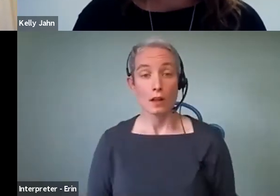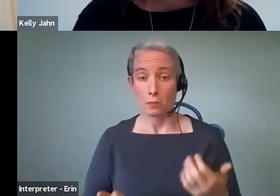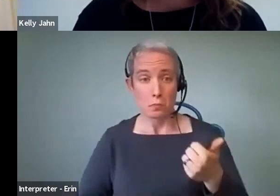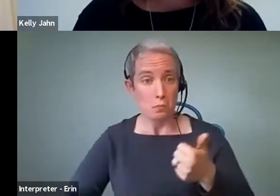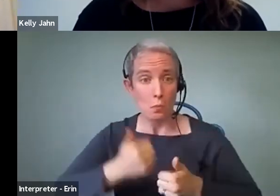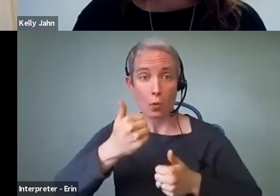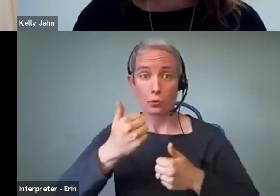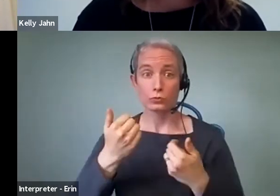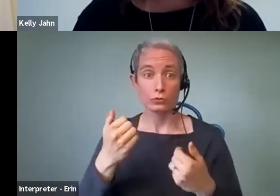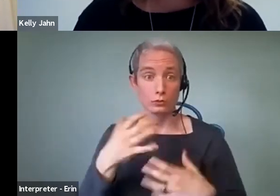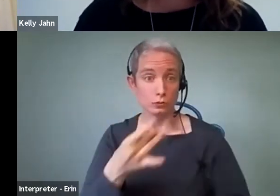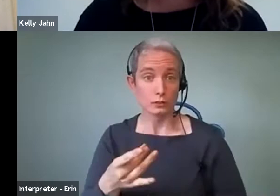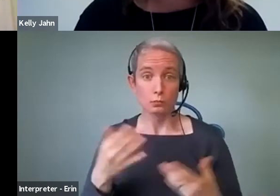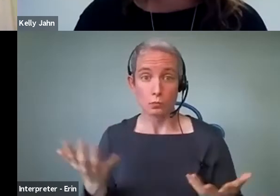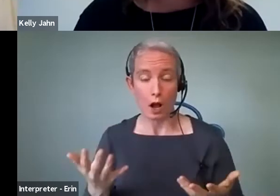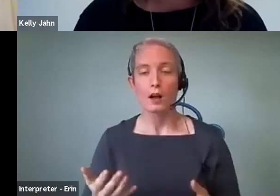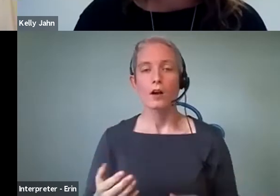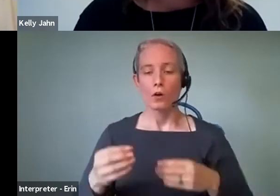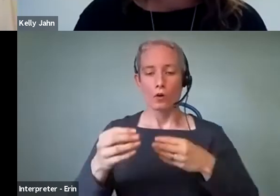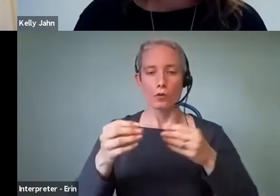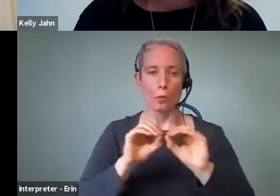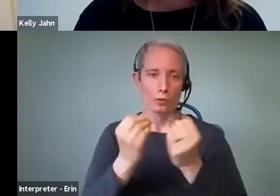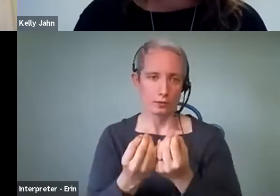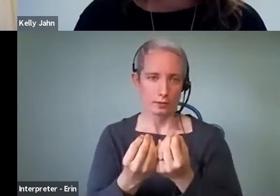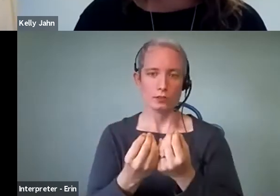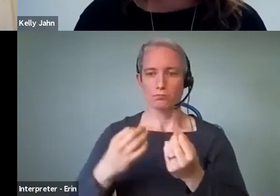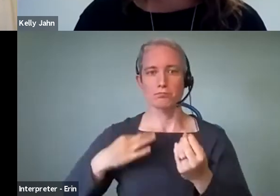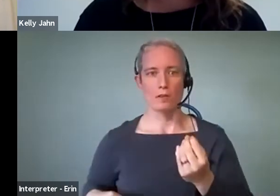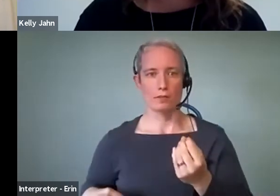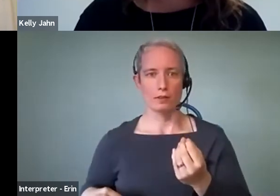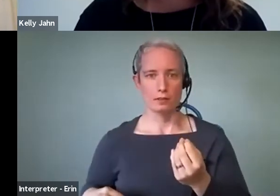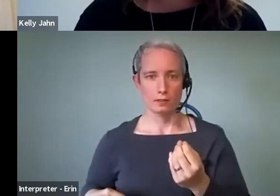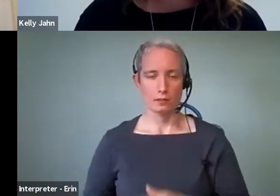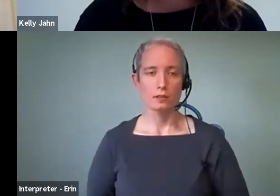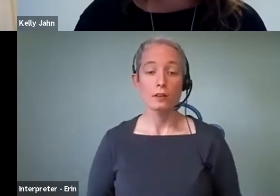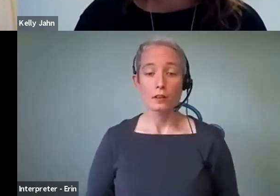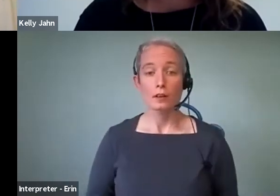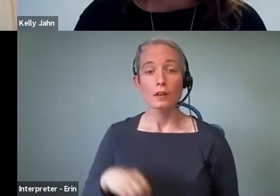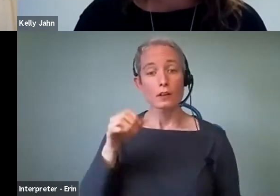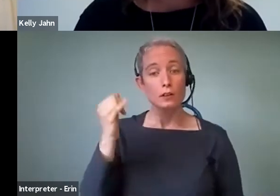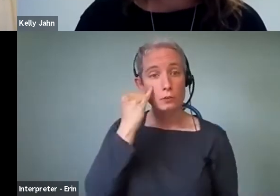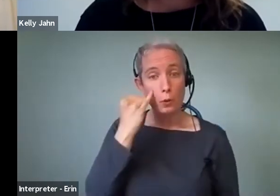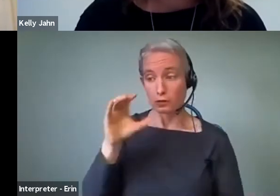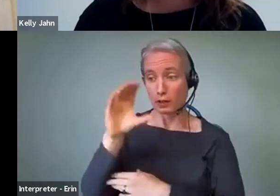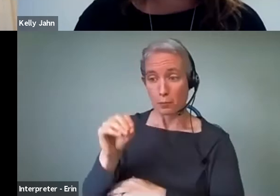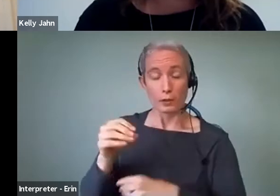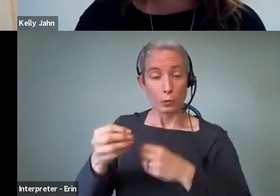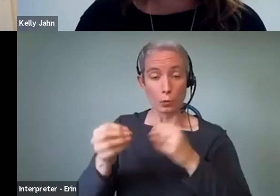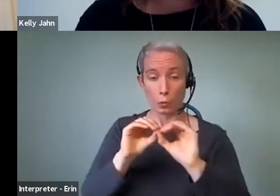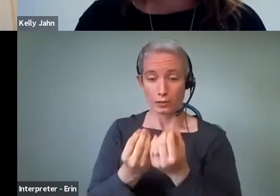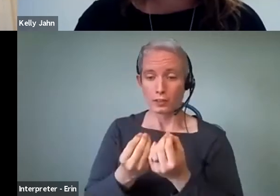that there are benefits for the organizations. Organizations who lease out co-working spaces, employees of